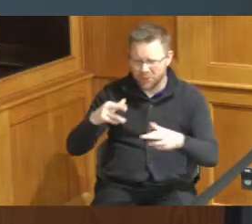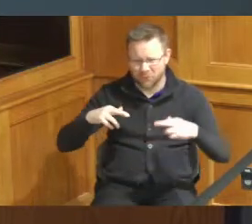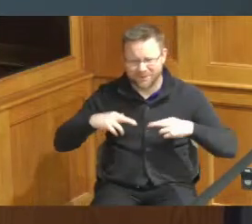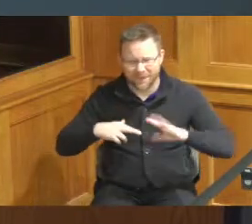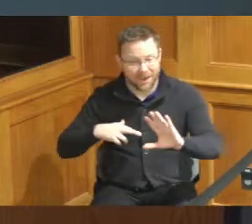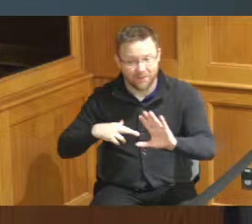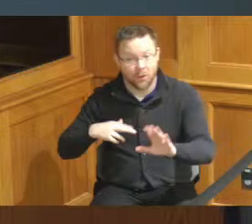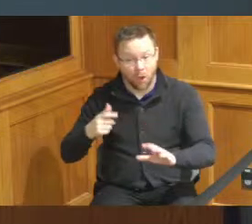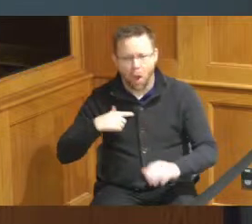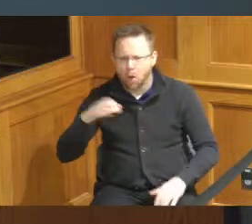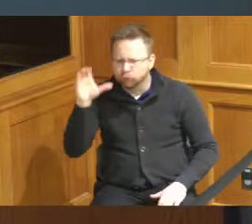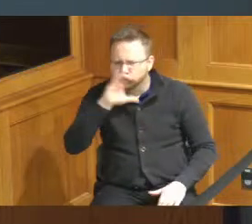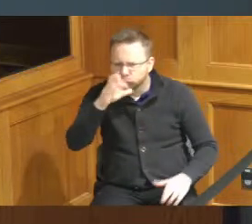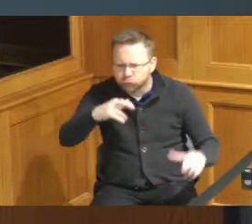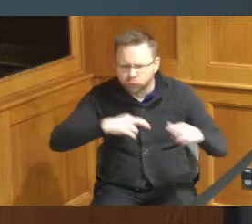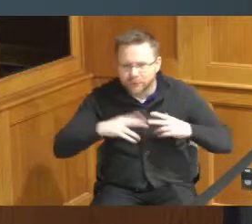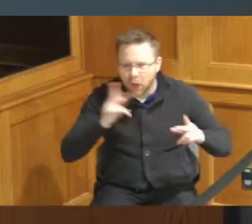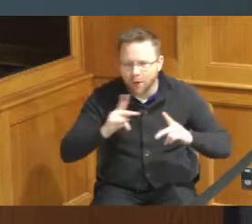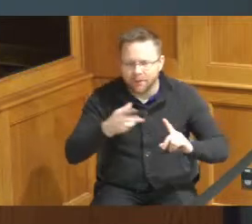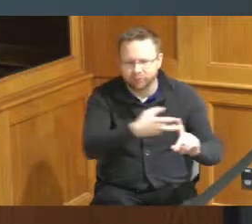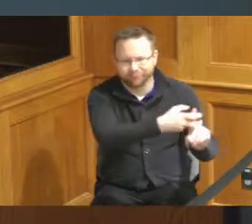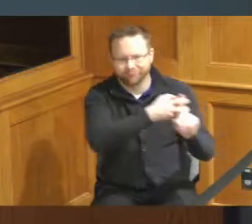retired people, because I like to put them to work.